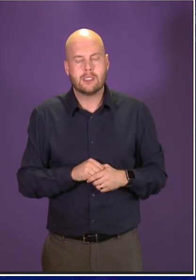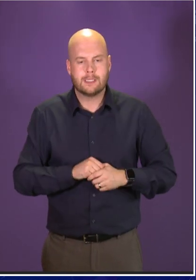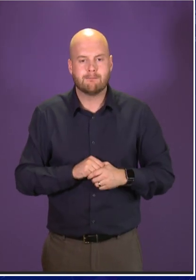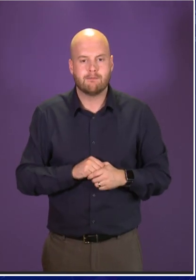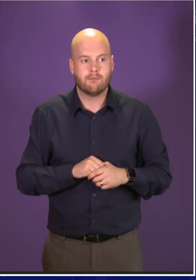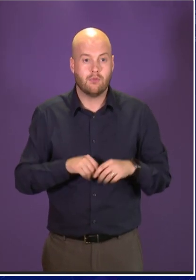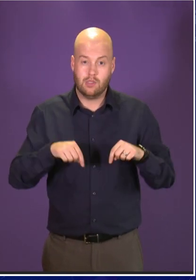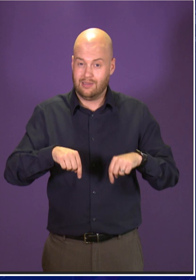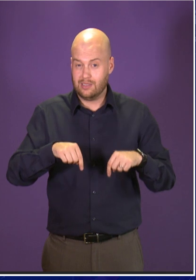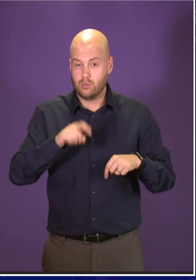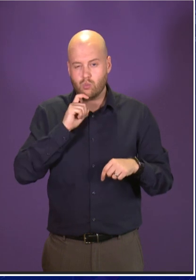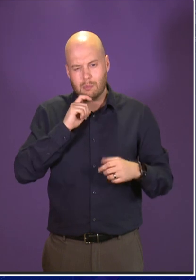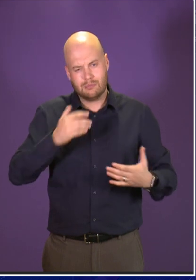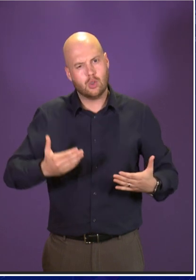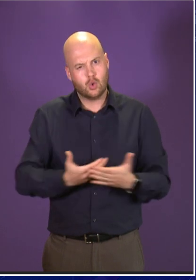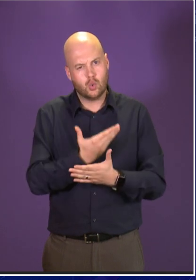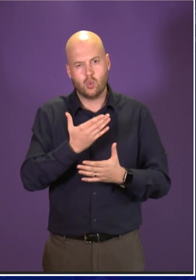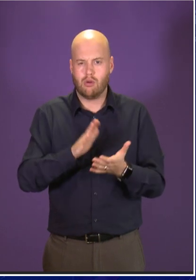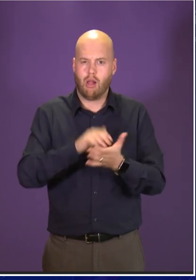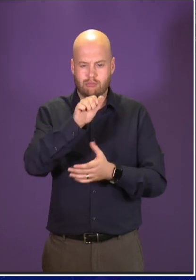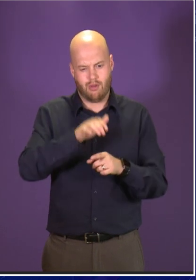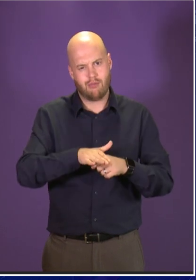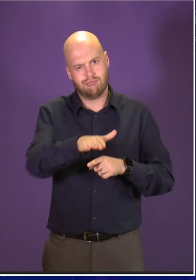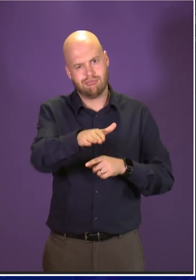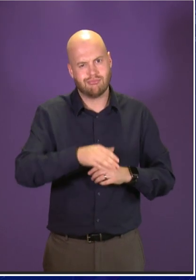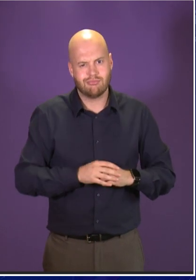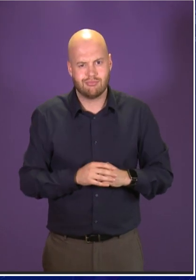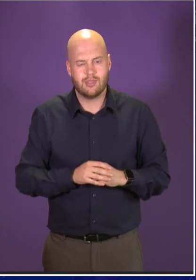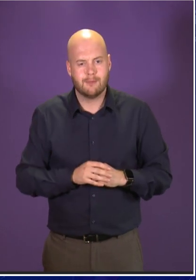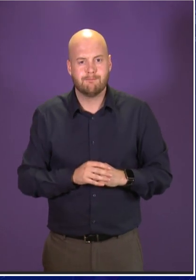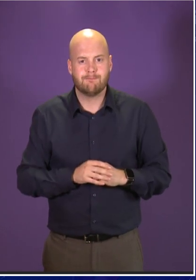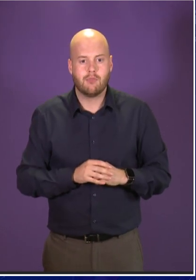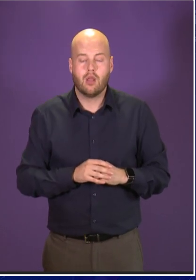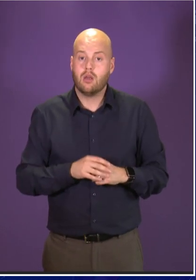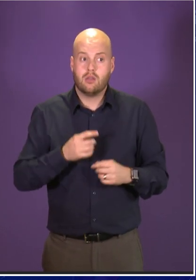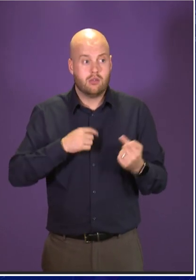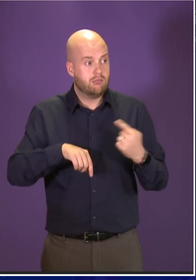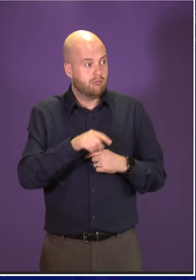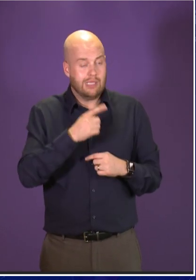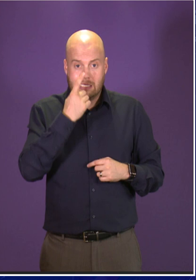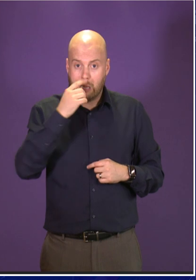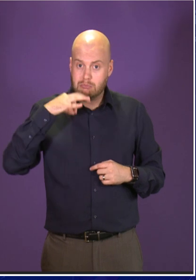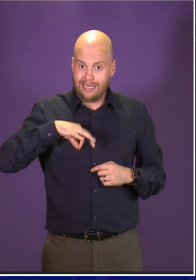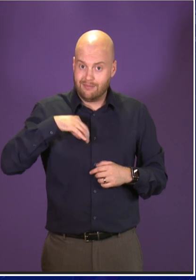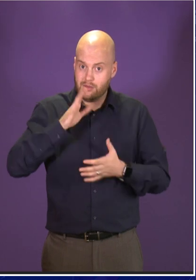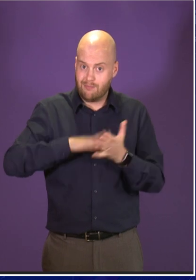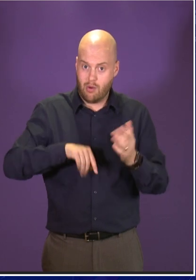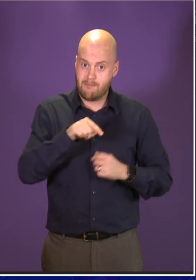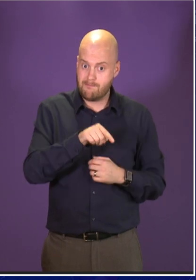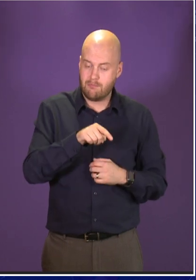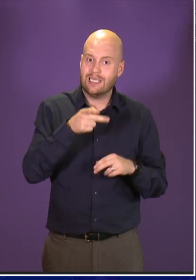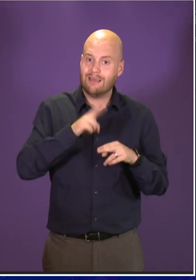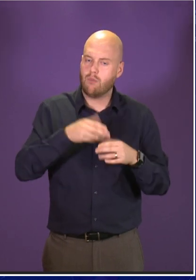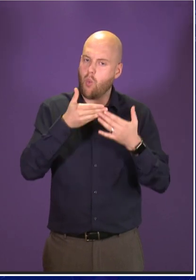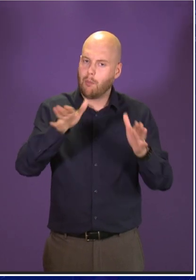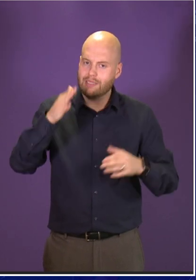cultural frontier over the coming years. And we can only really make the most of it if we are open-minded and we